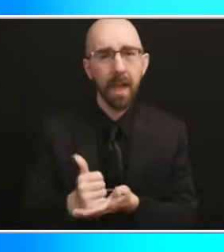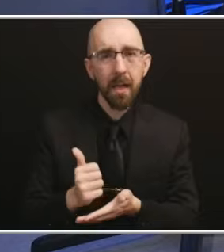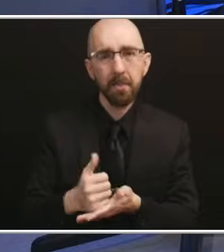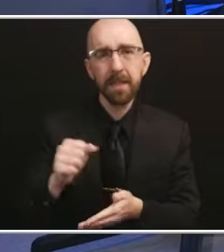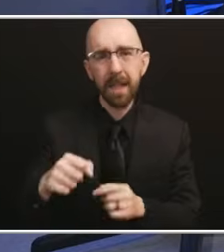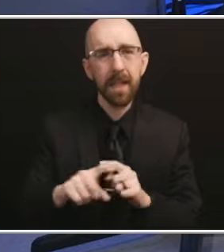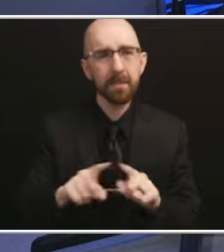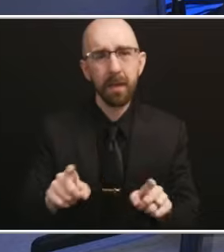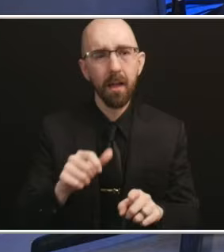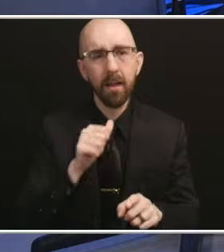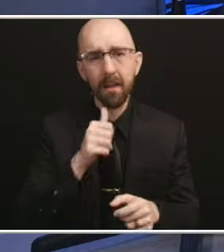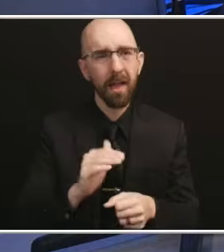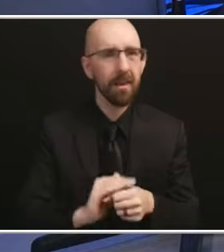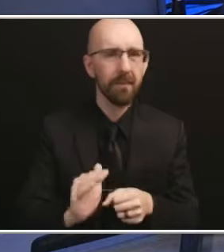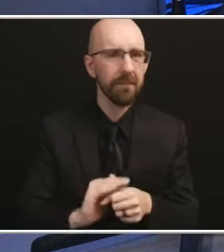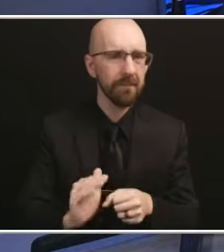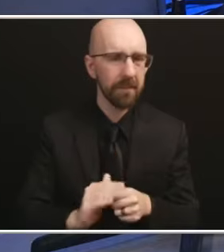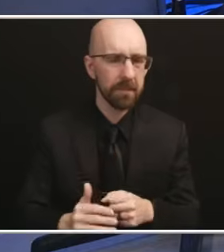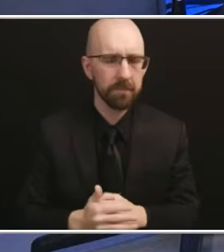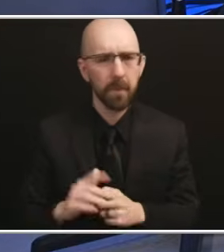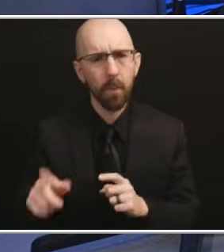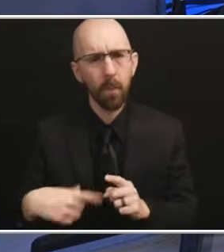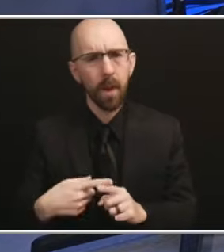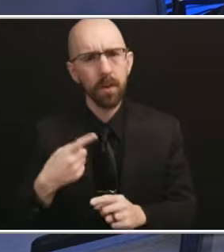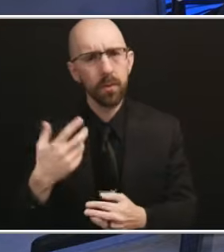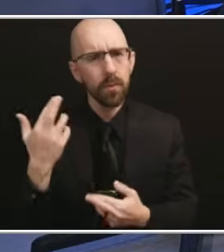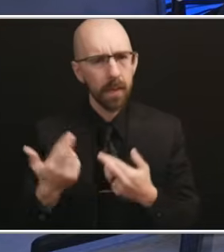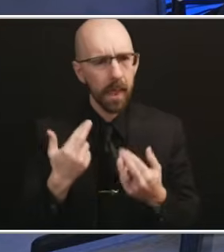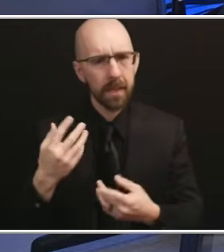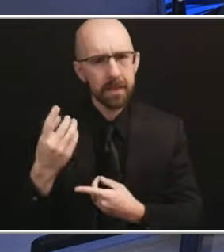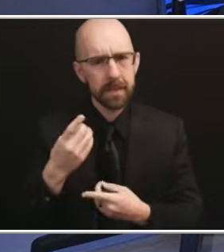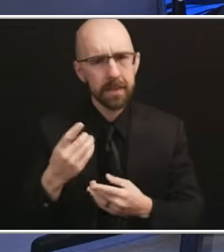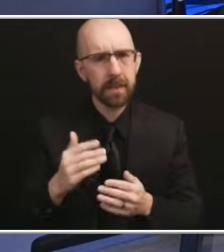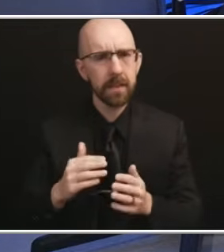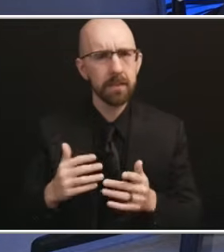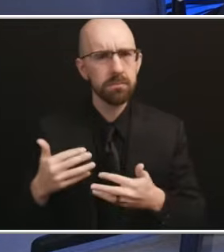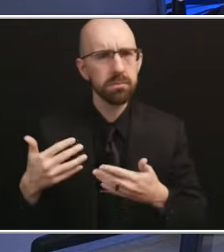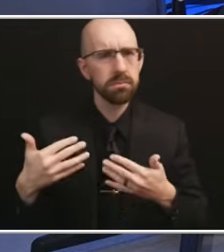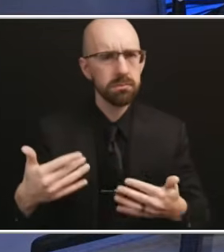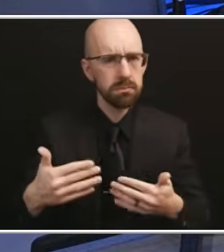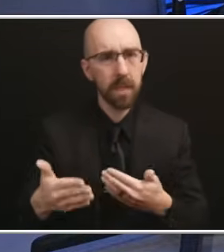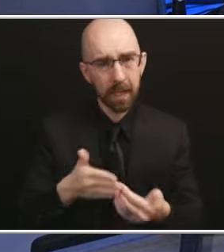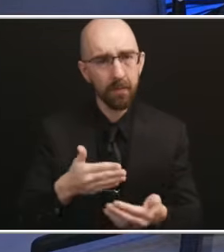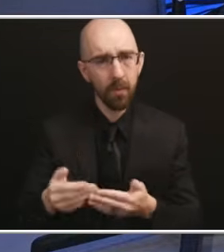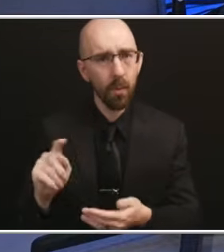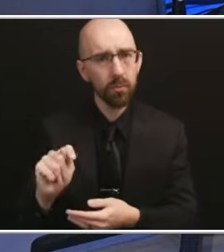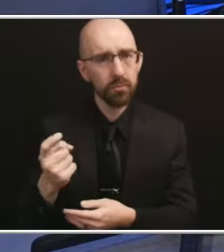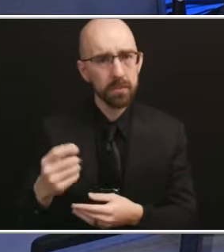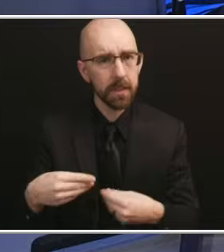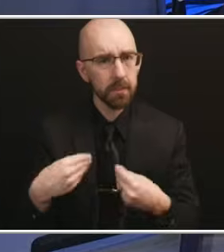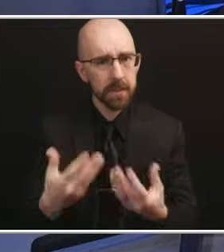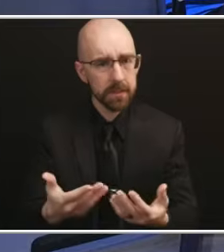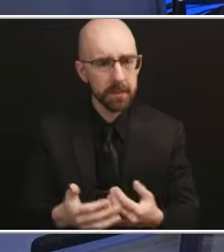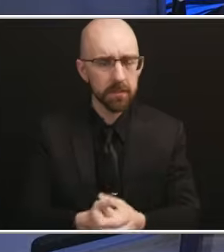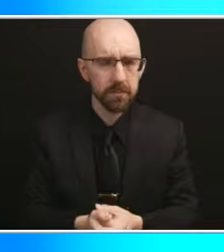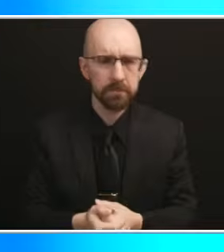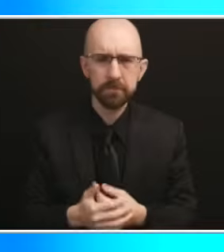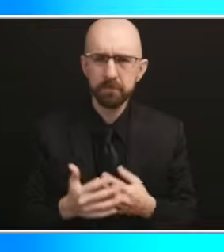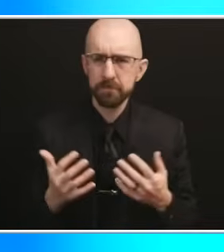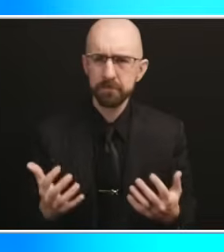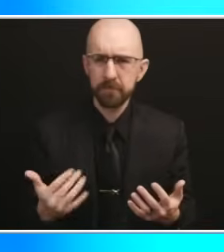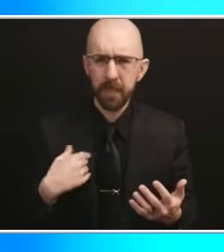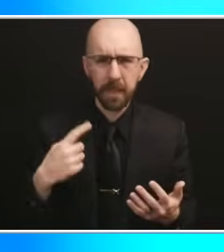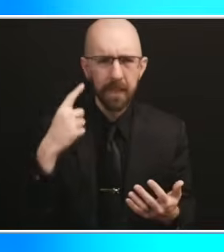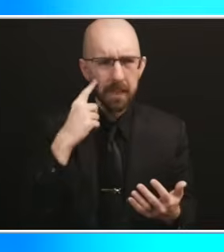Yeah. So when did you realize your disease was progressing despite the treatment? I think it was